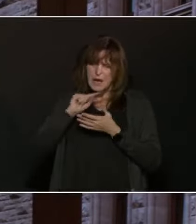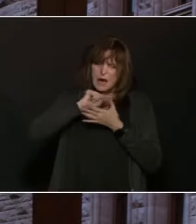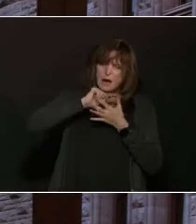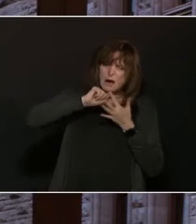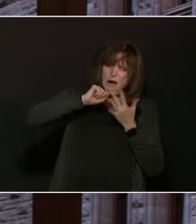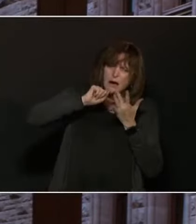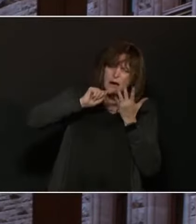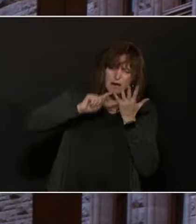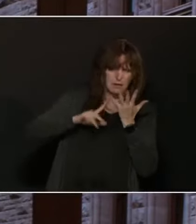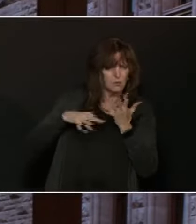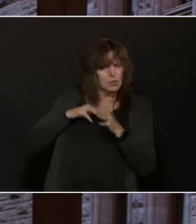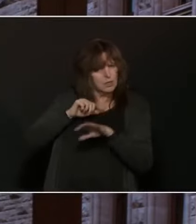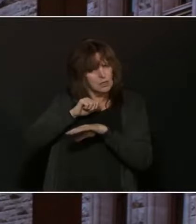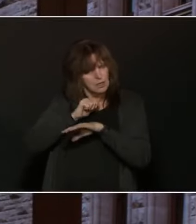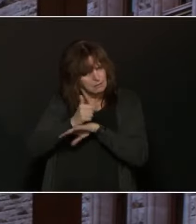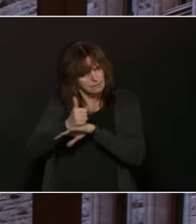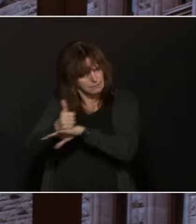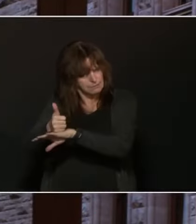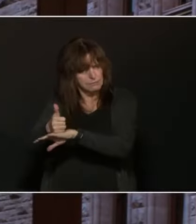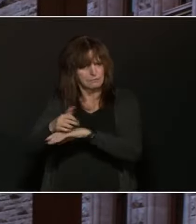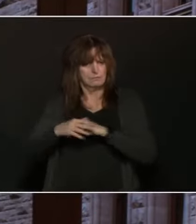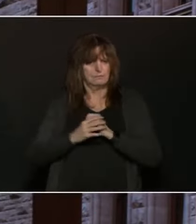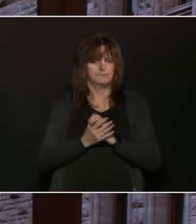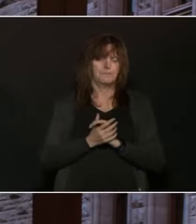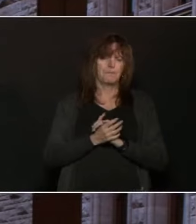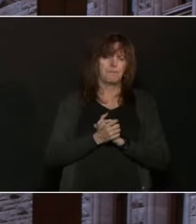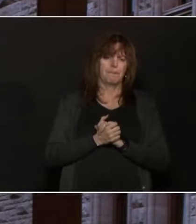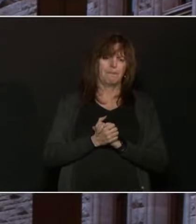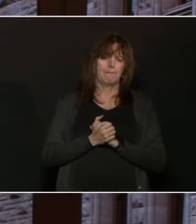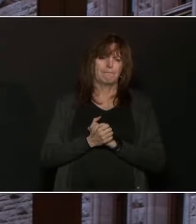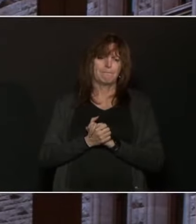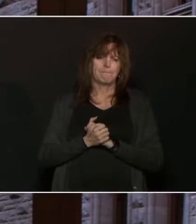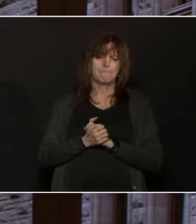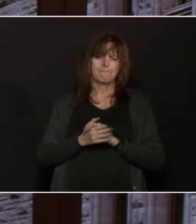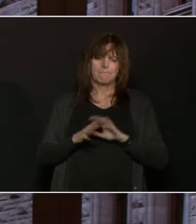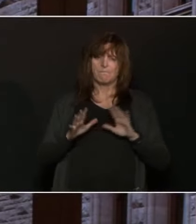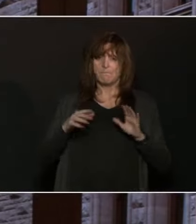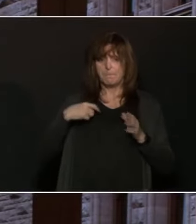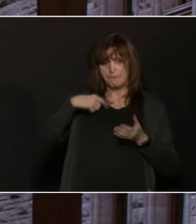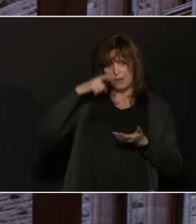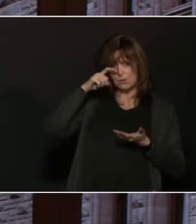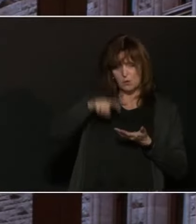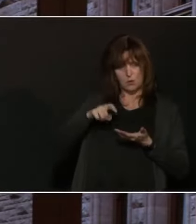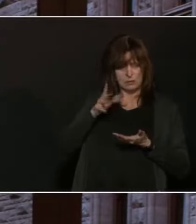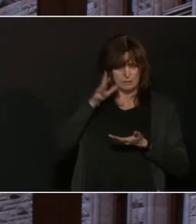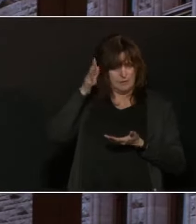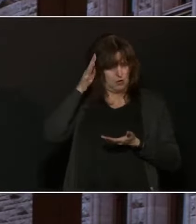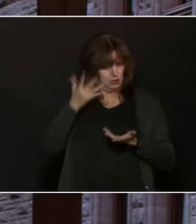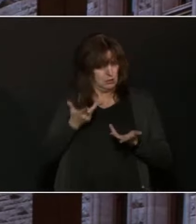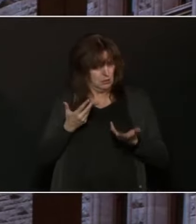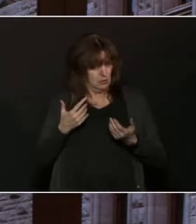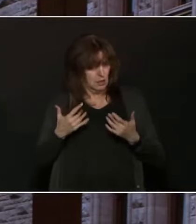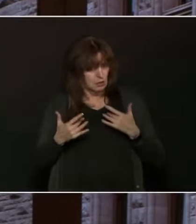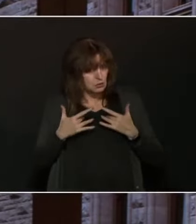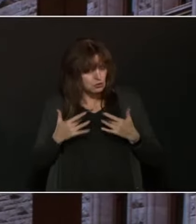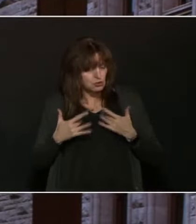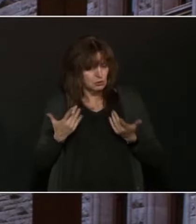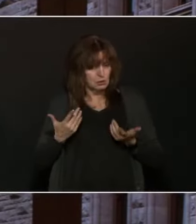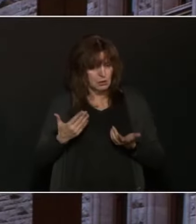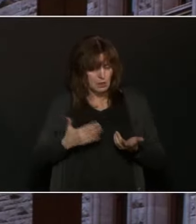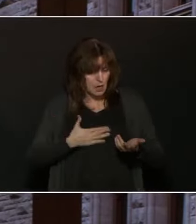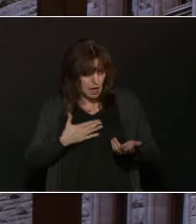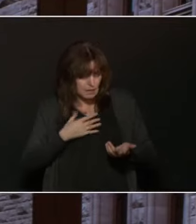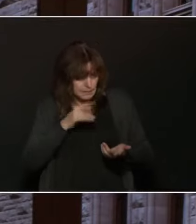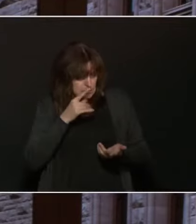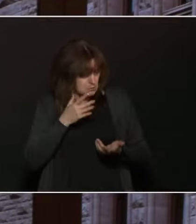assess, because we find that parents are concerned. They want to know, can you assure me that the school is safe? Some of the